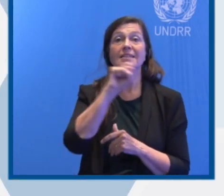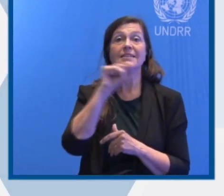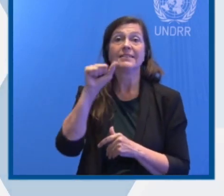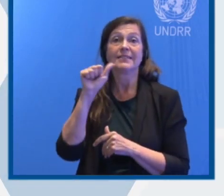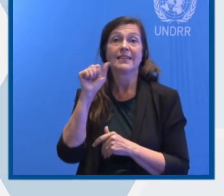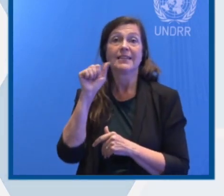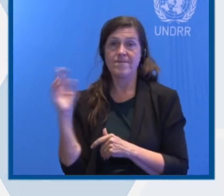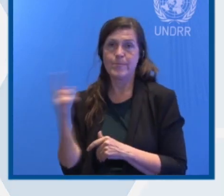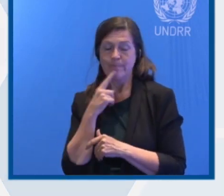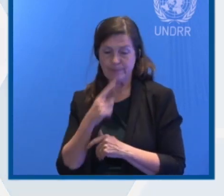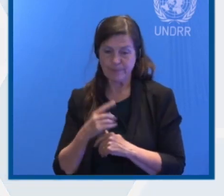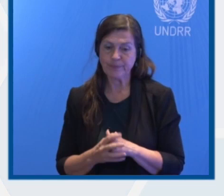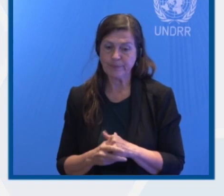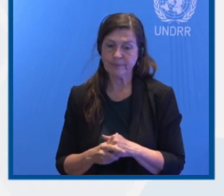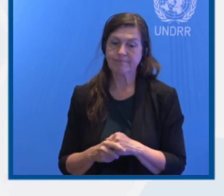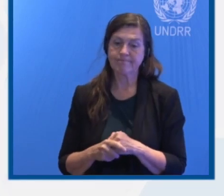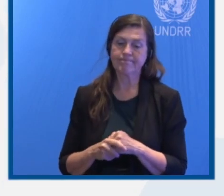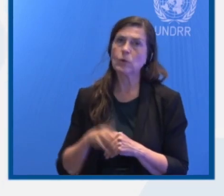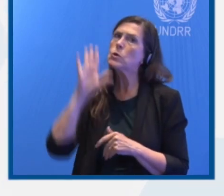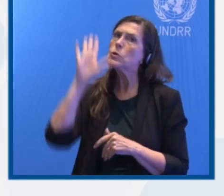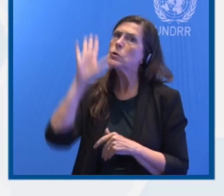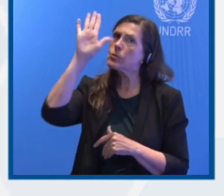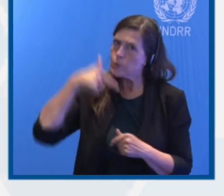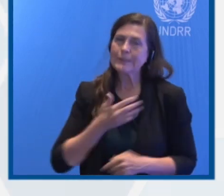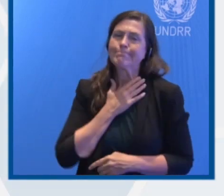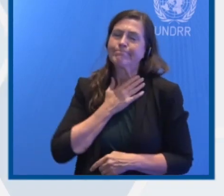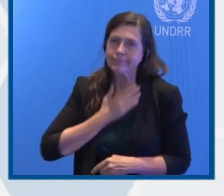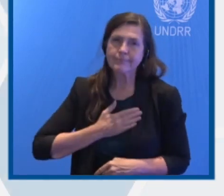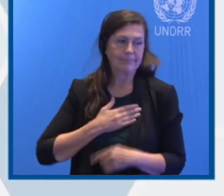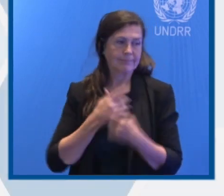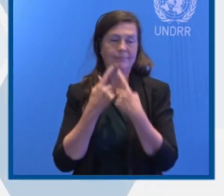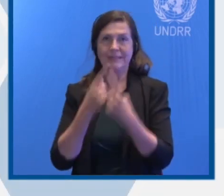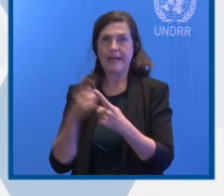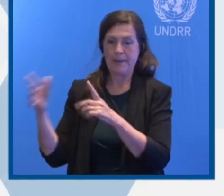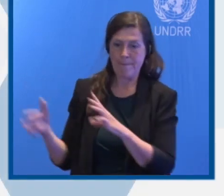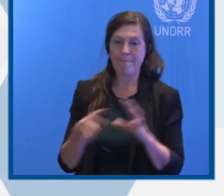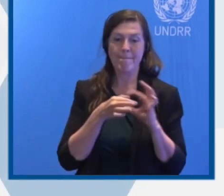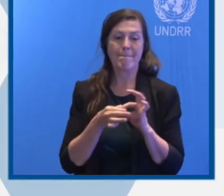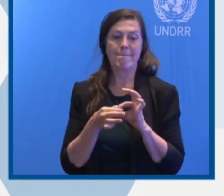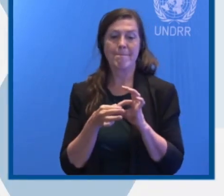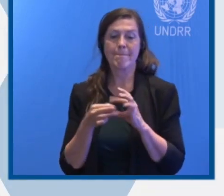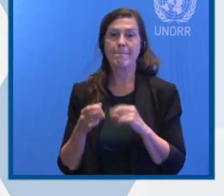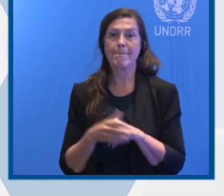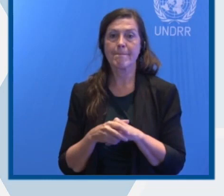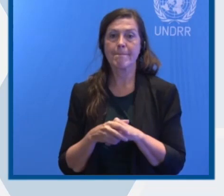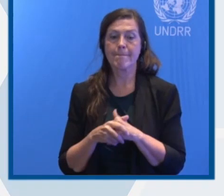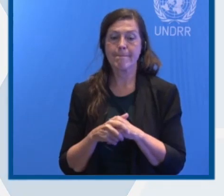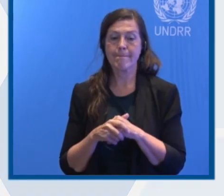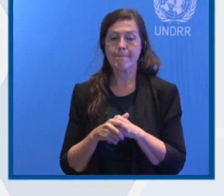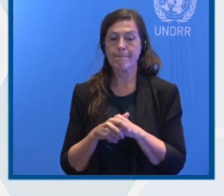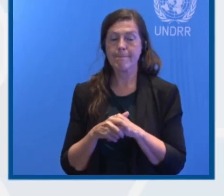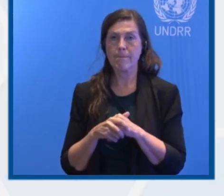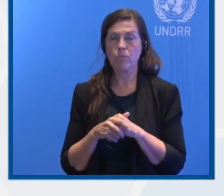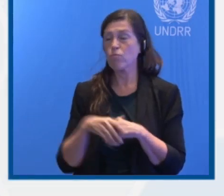part of the panel, one of the things, and it relates to the question, is the fact that we all